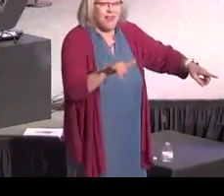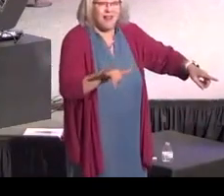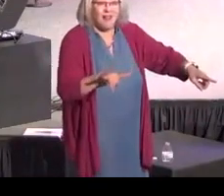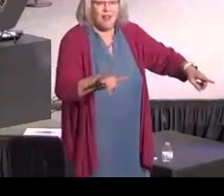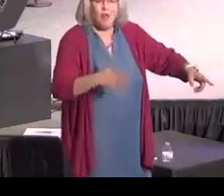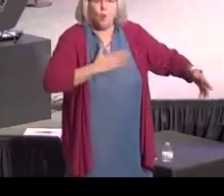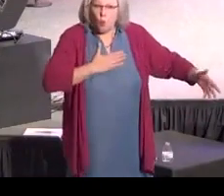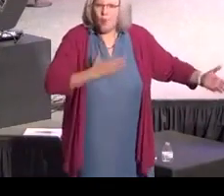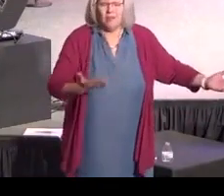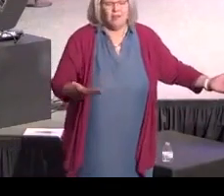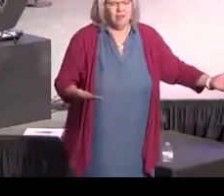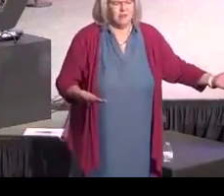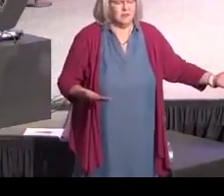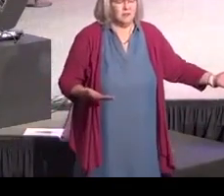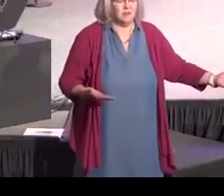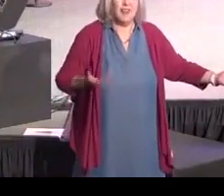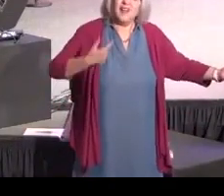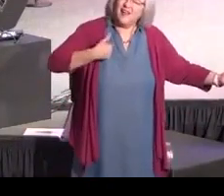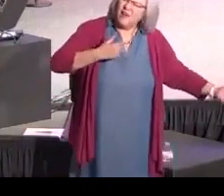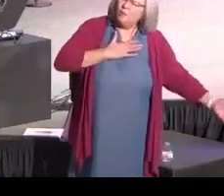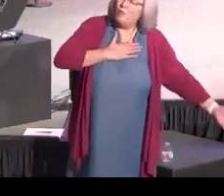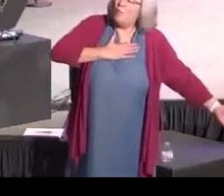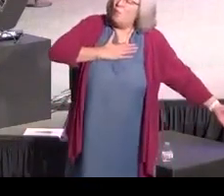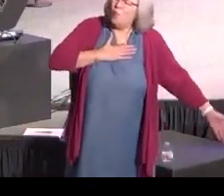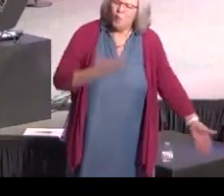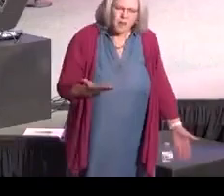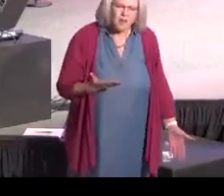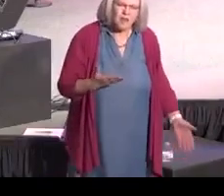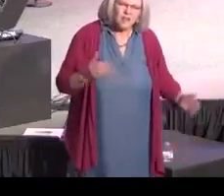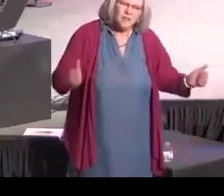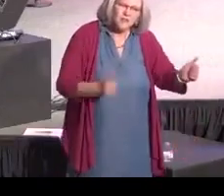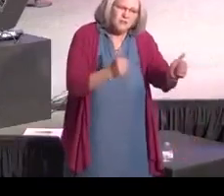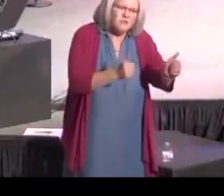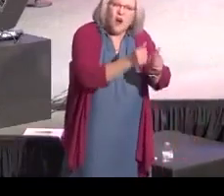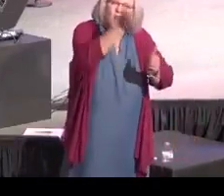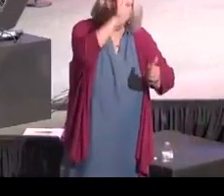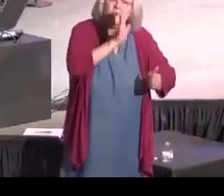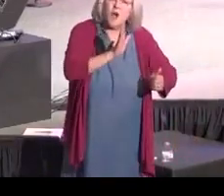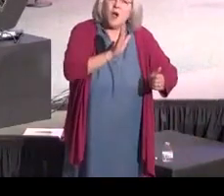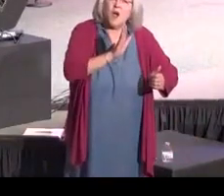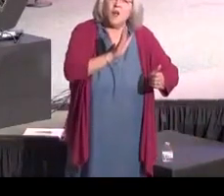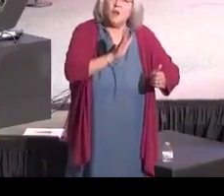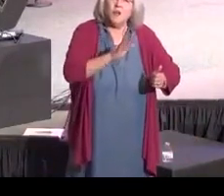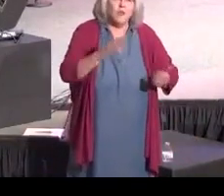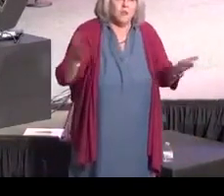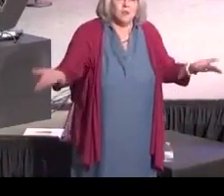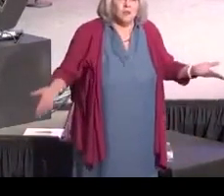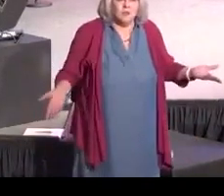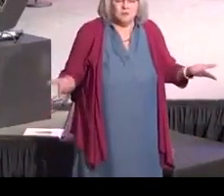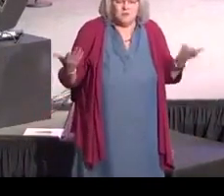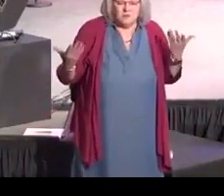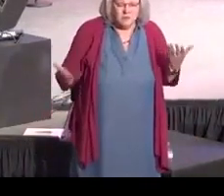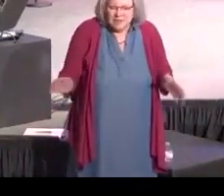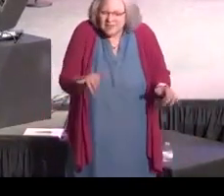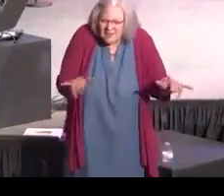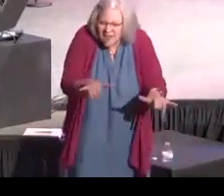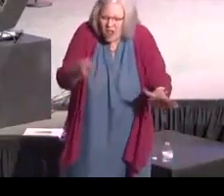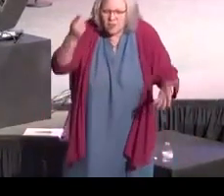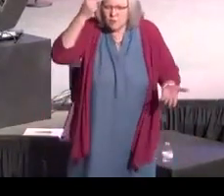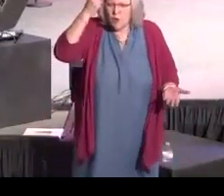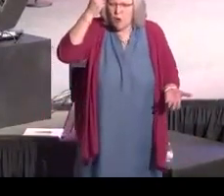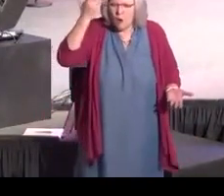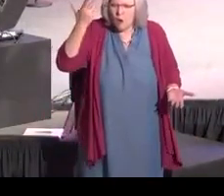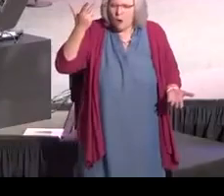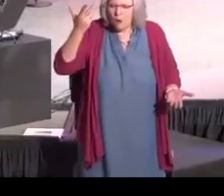word. Are you really willing to follow God with your whole heart? Because he was unimpressive. He had a